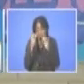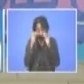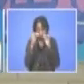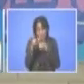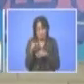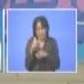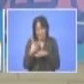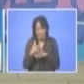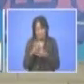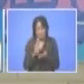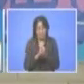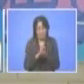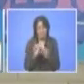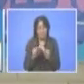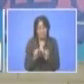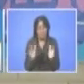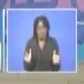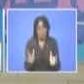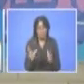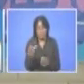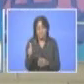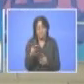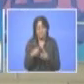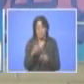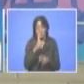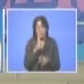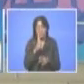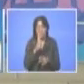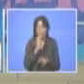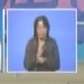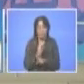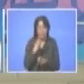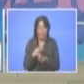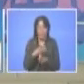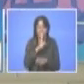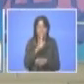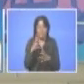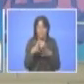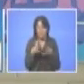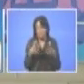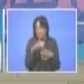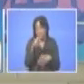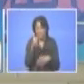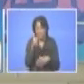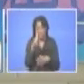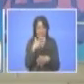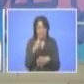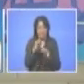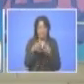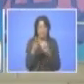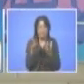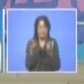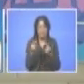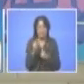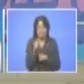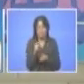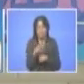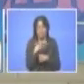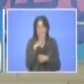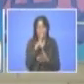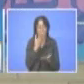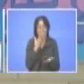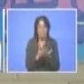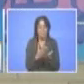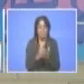yourself to be the greatest, and just do you and be